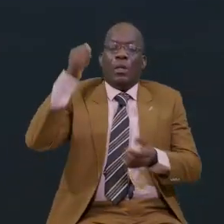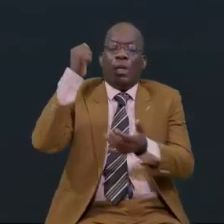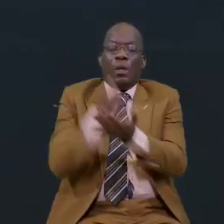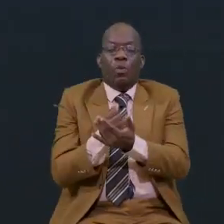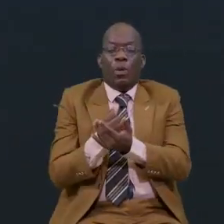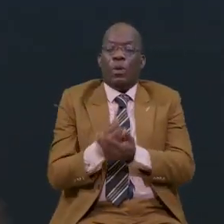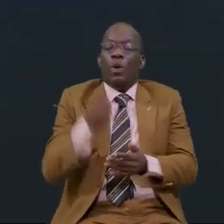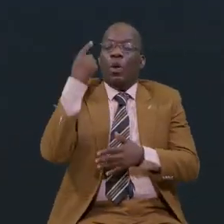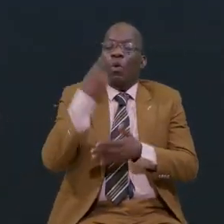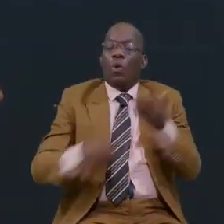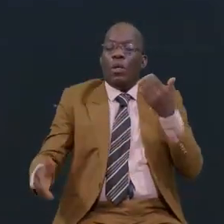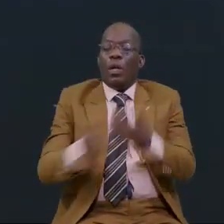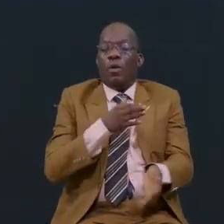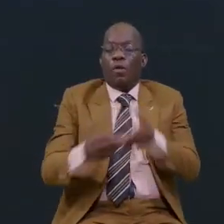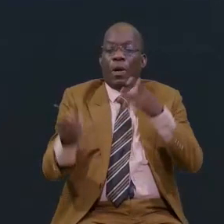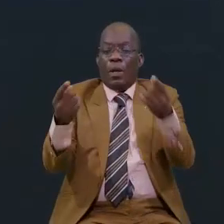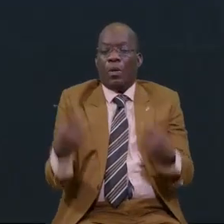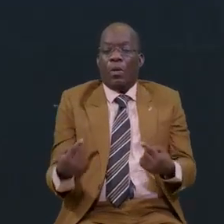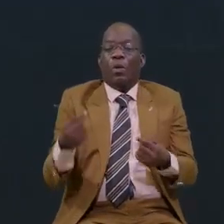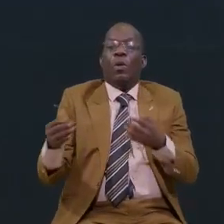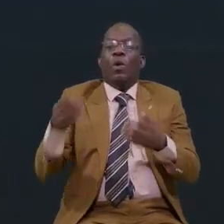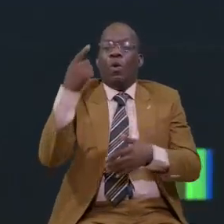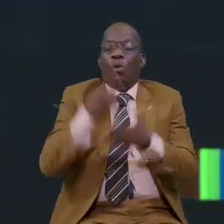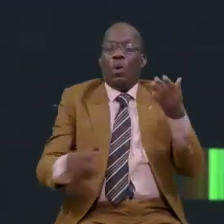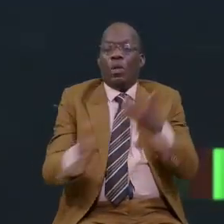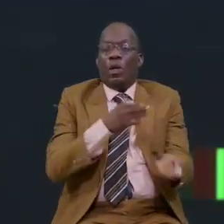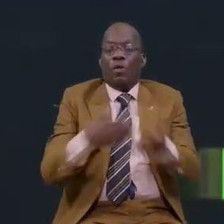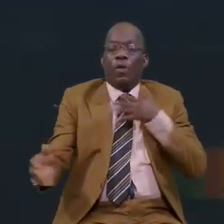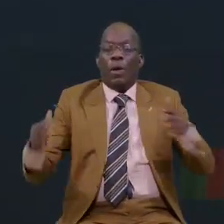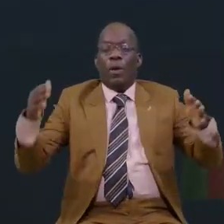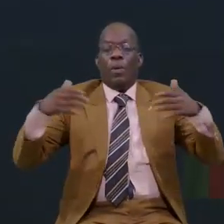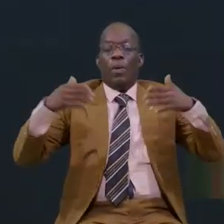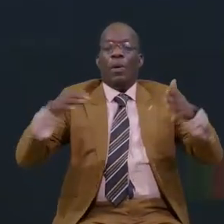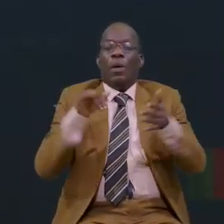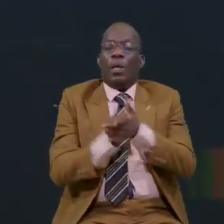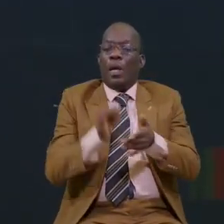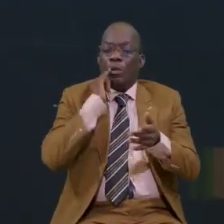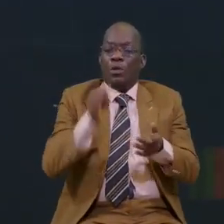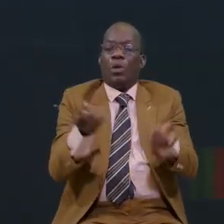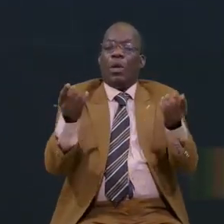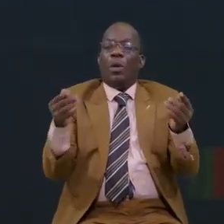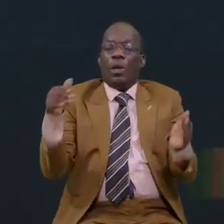whatever comes, whatever wind may blow against you, the Almighty God